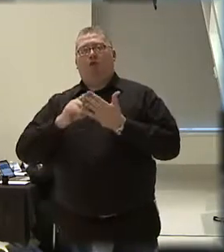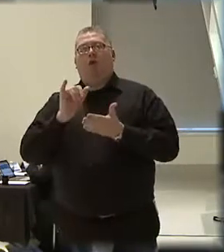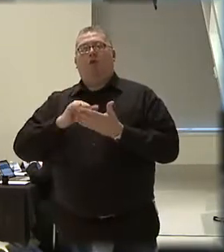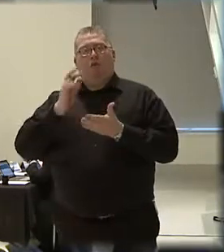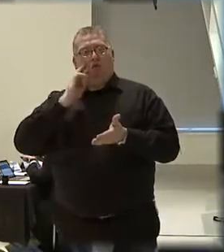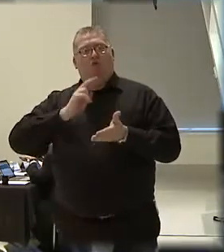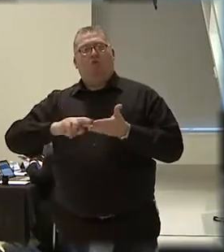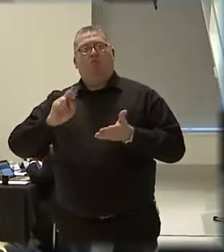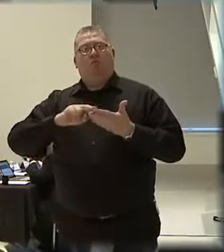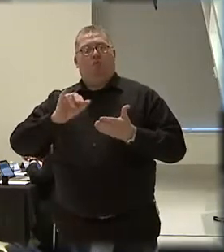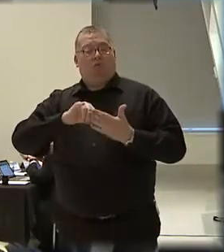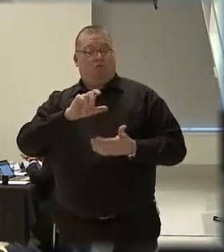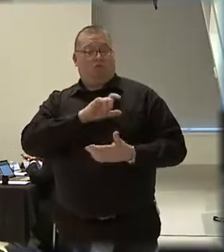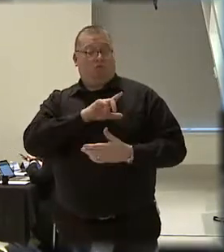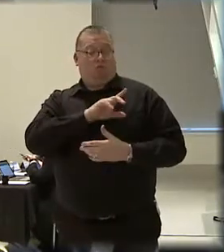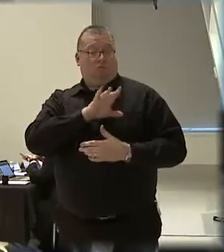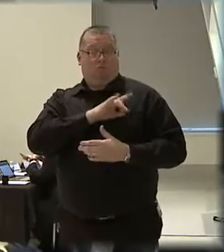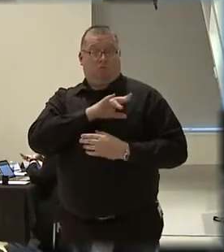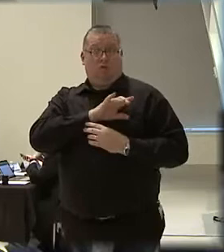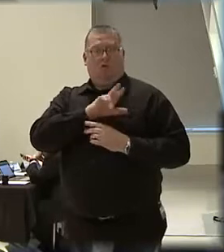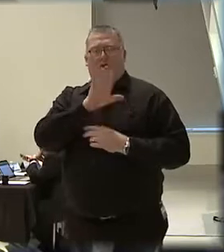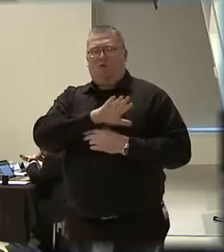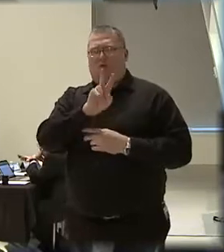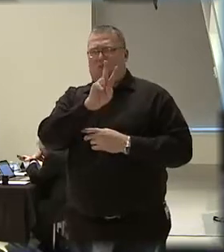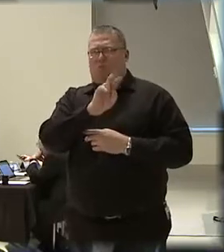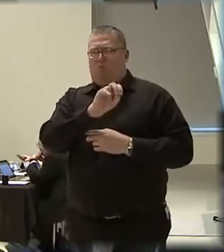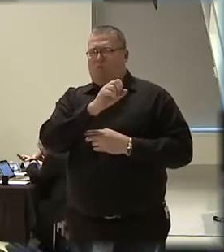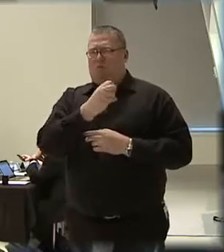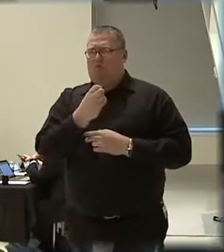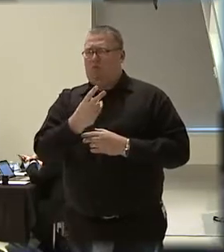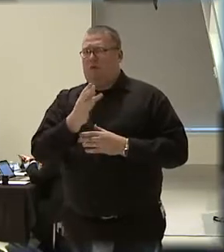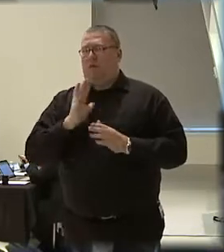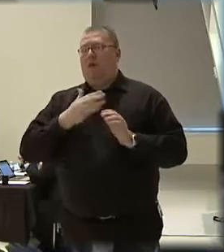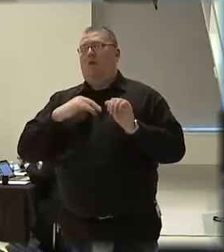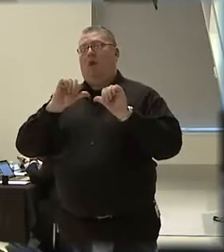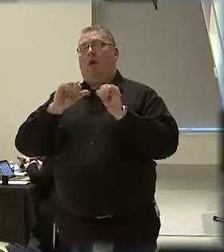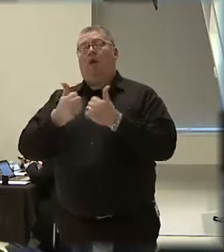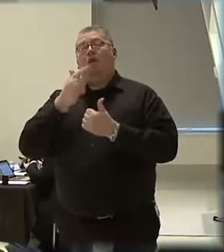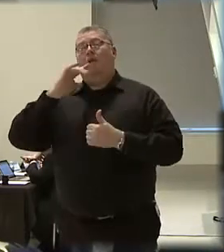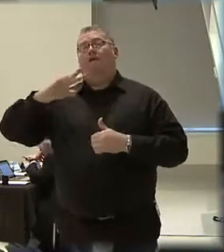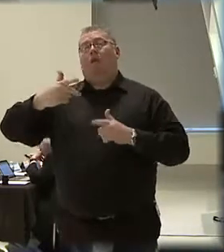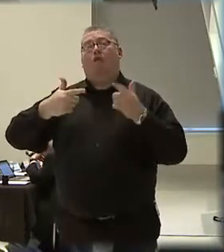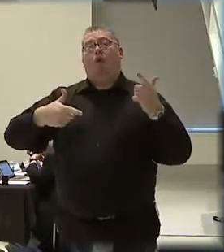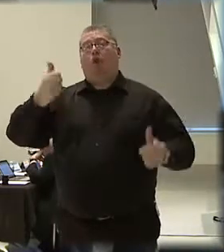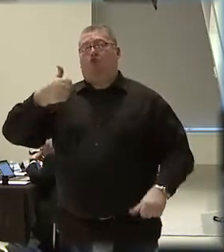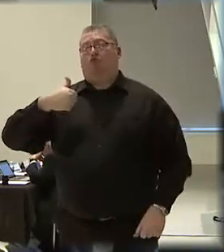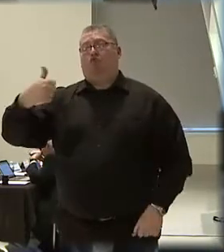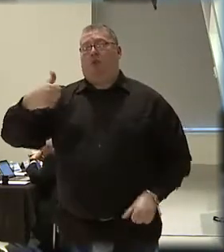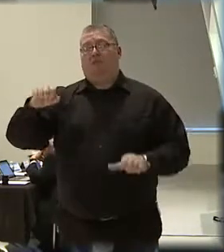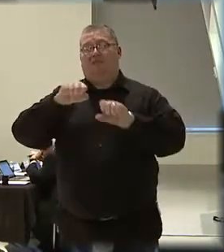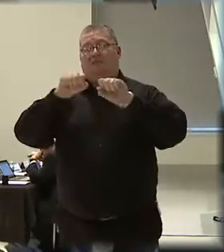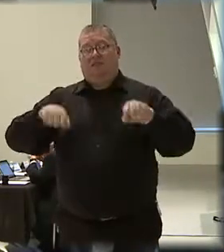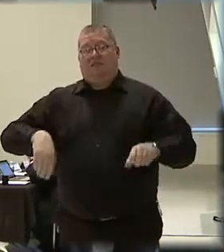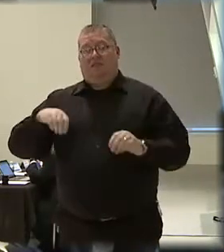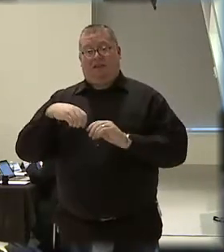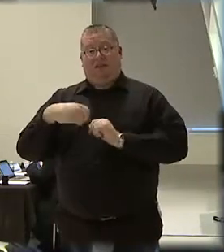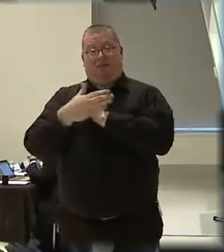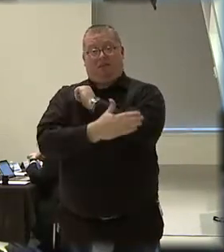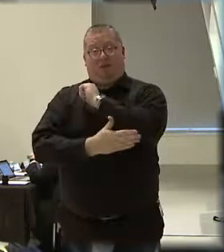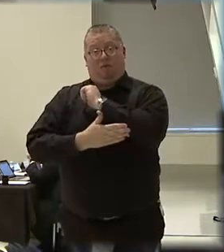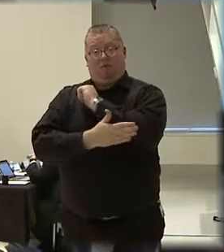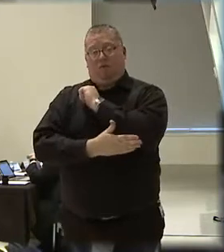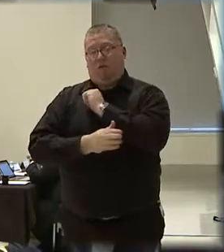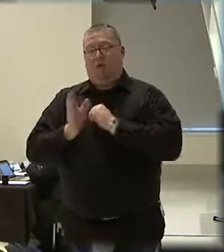in 2012. A little background, our agency is the 5th largest transportation system in the country. It